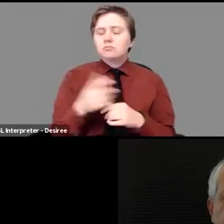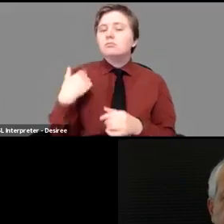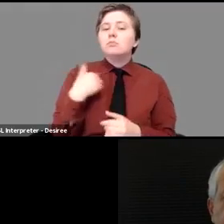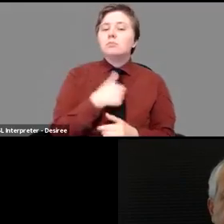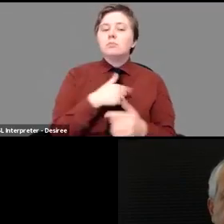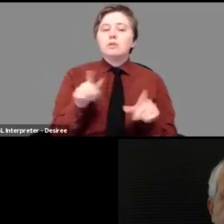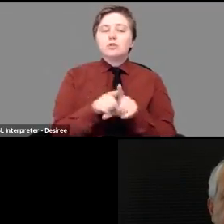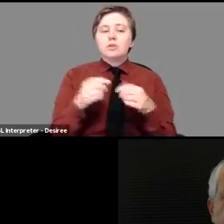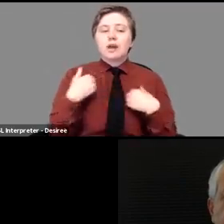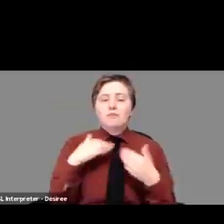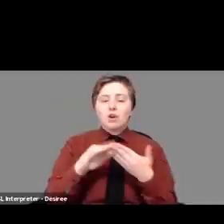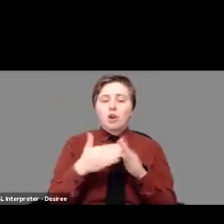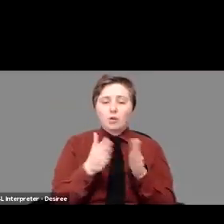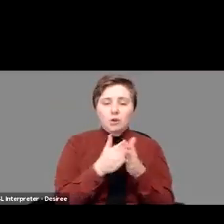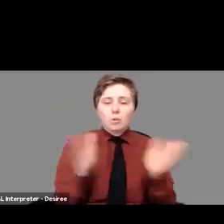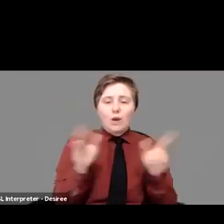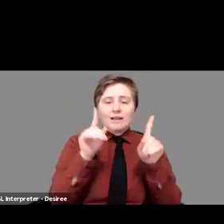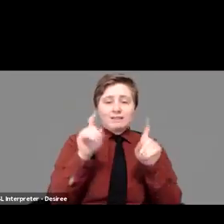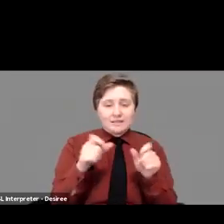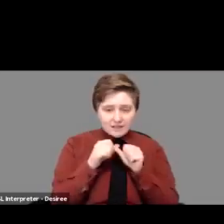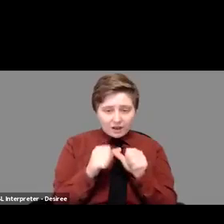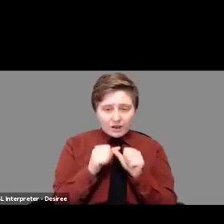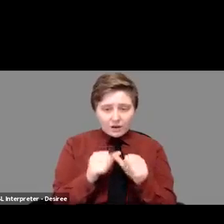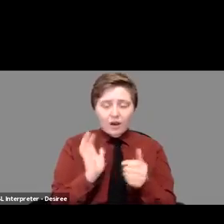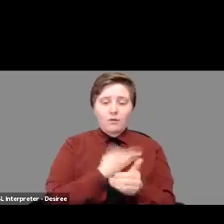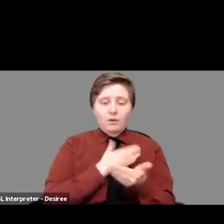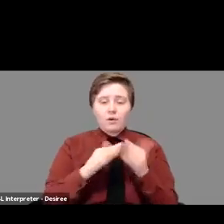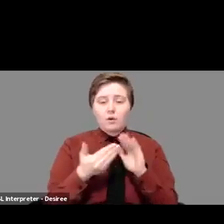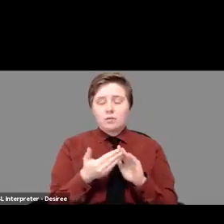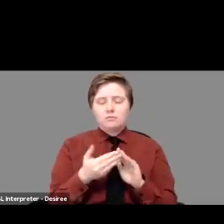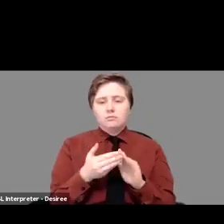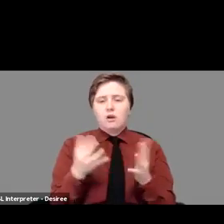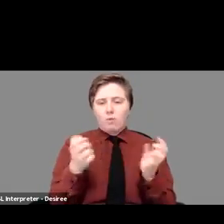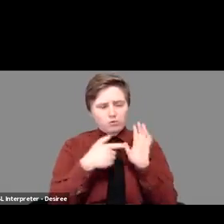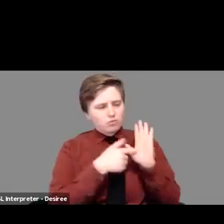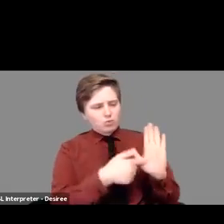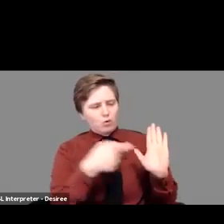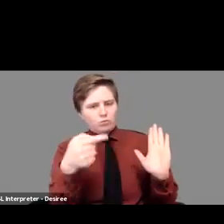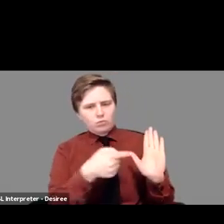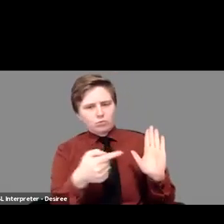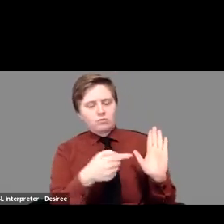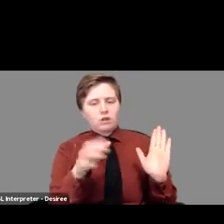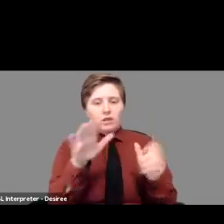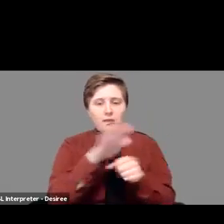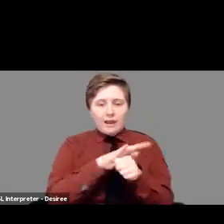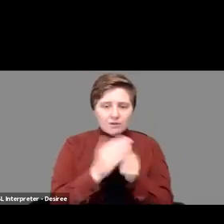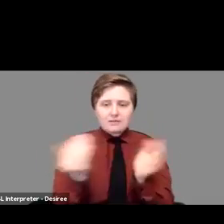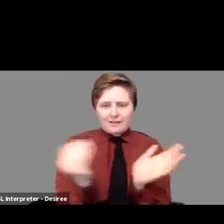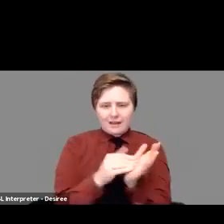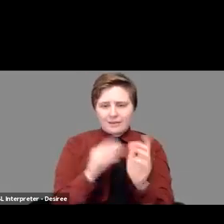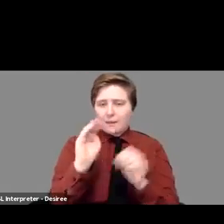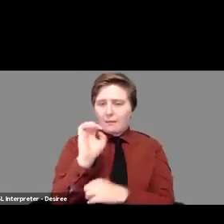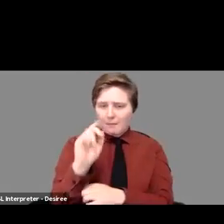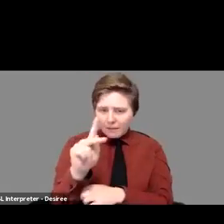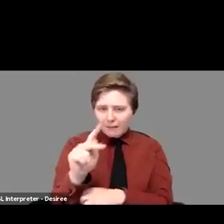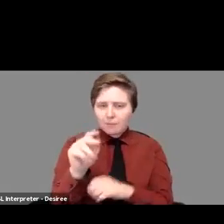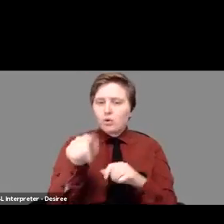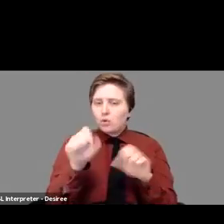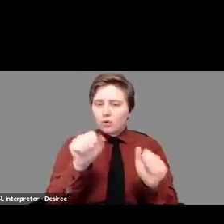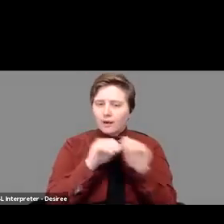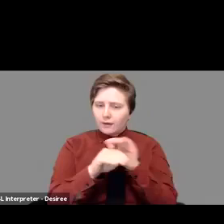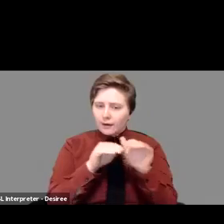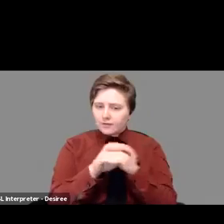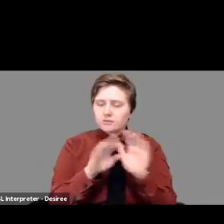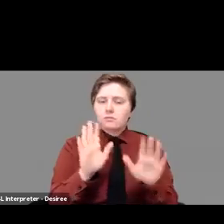have community-wide testing ongoing in our community. And so we want to show you those sites that people are able to access